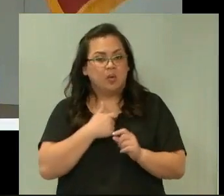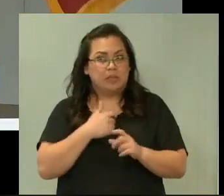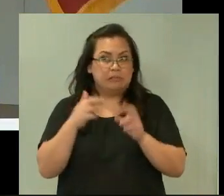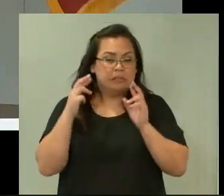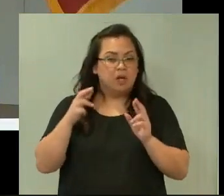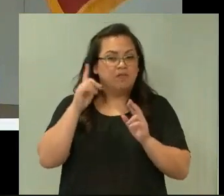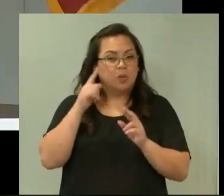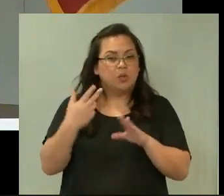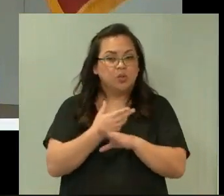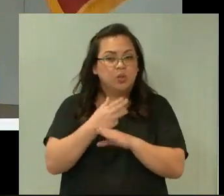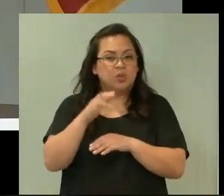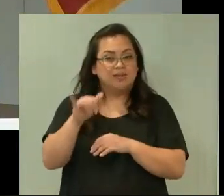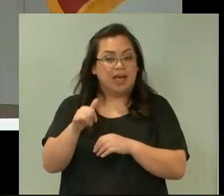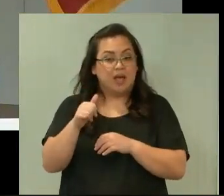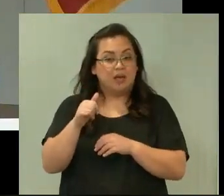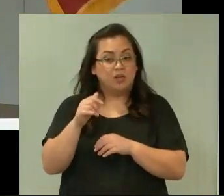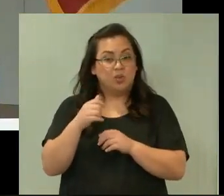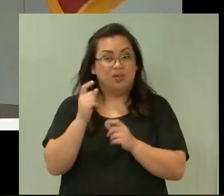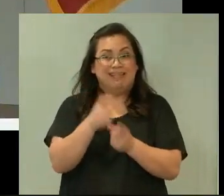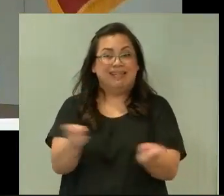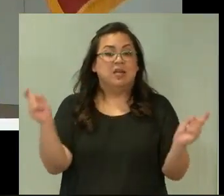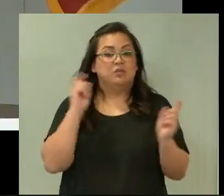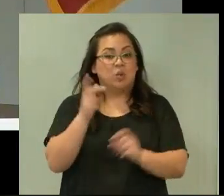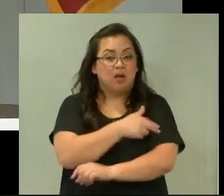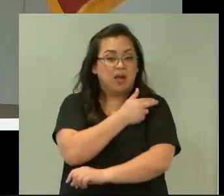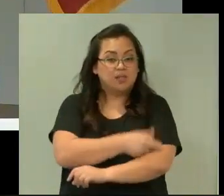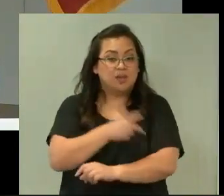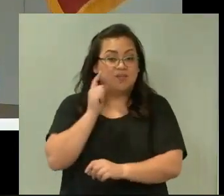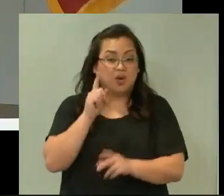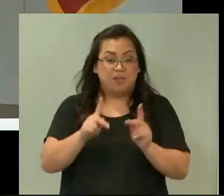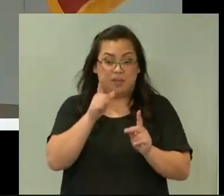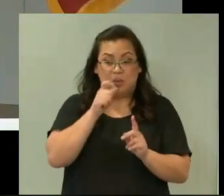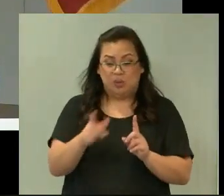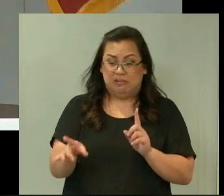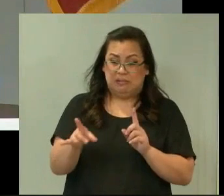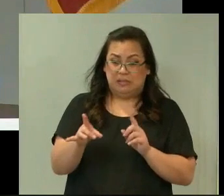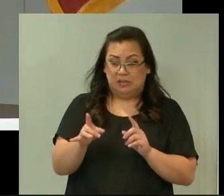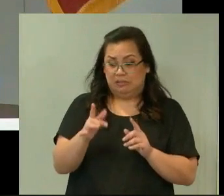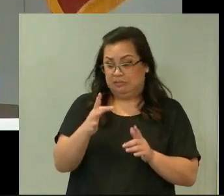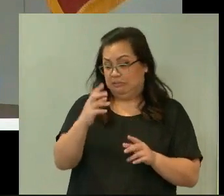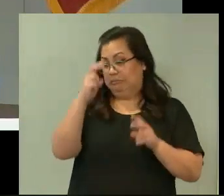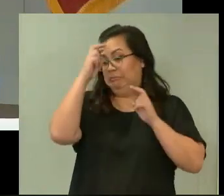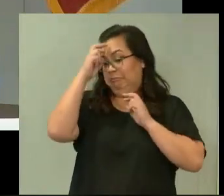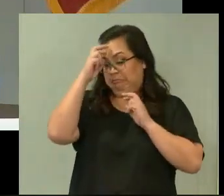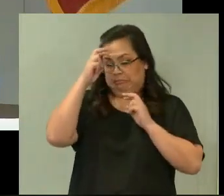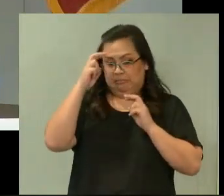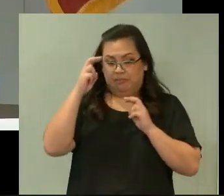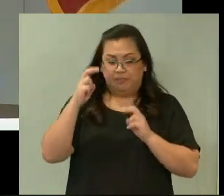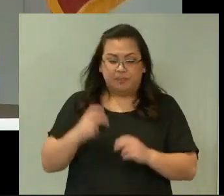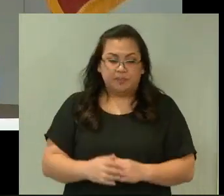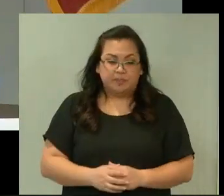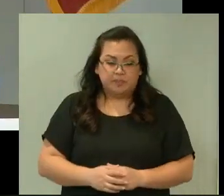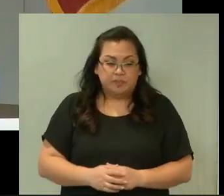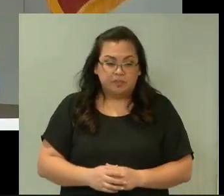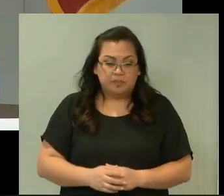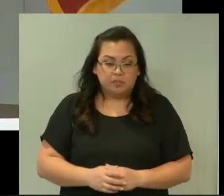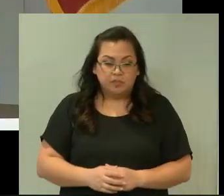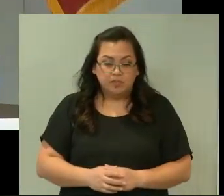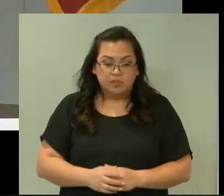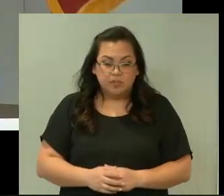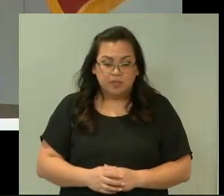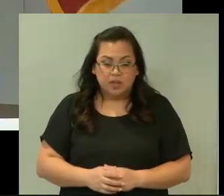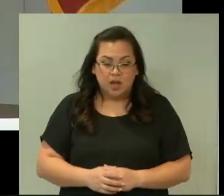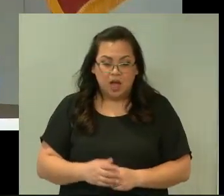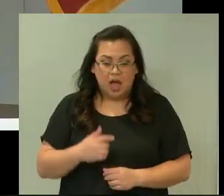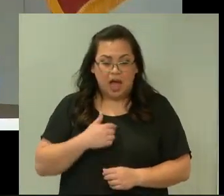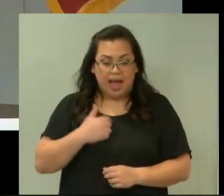our hospitals to prevent bad outcomes on people that become very severely ill. I